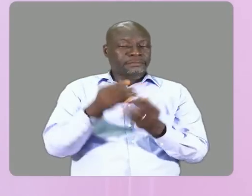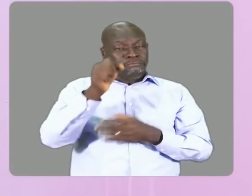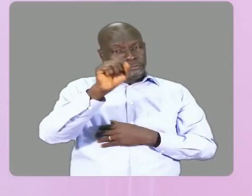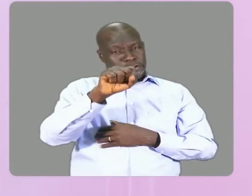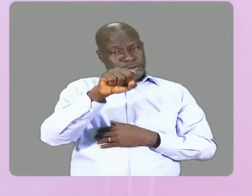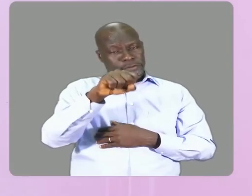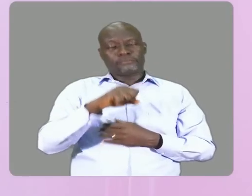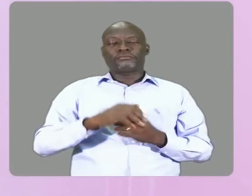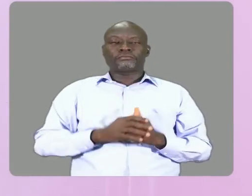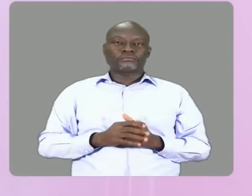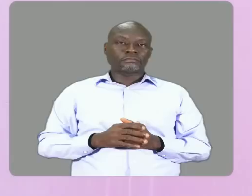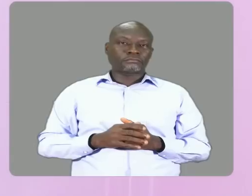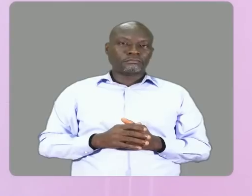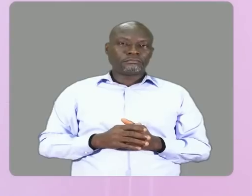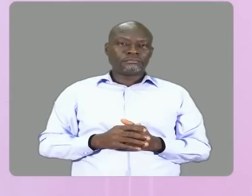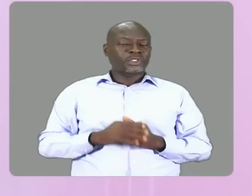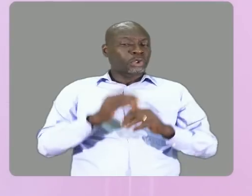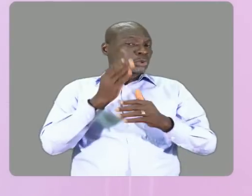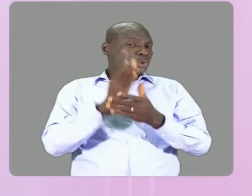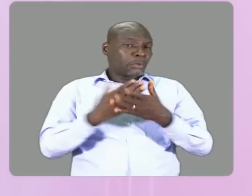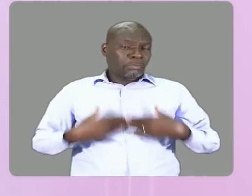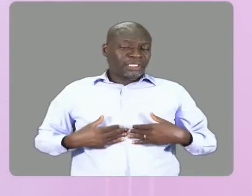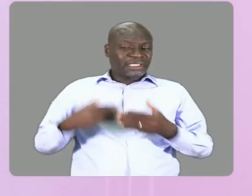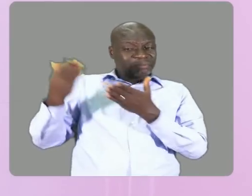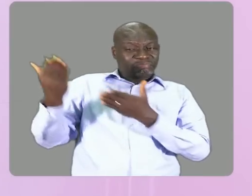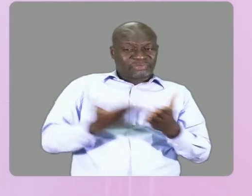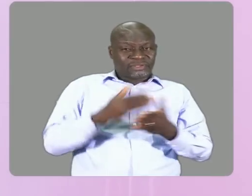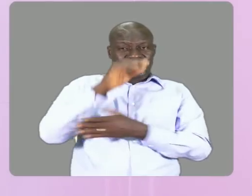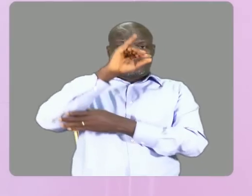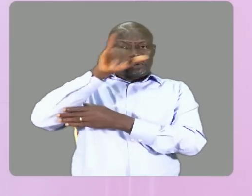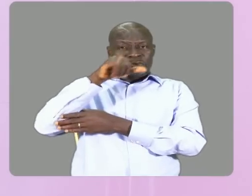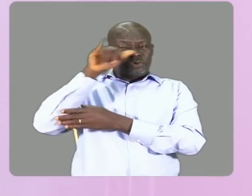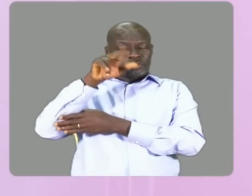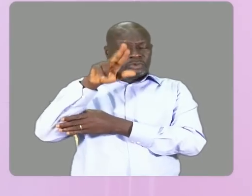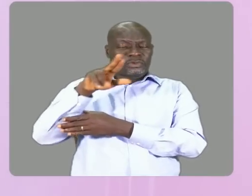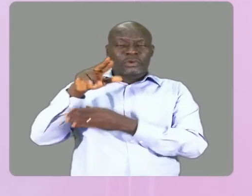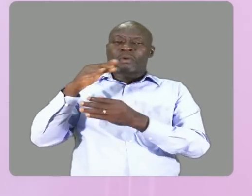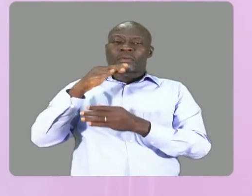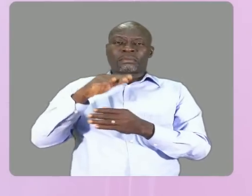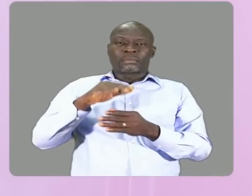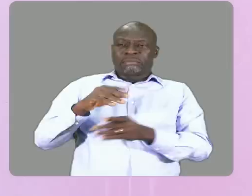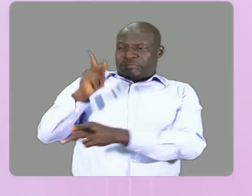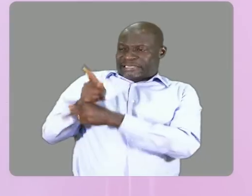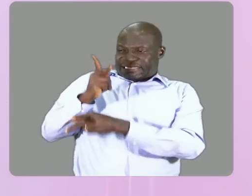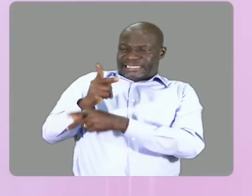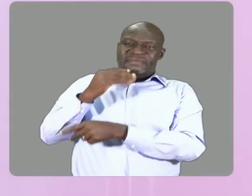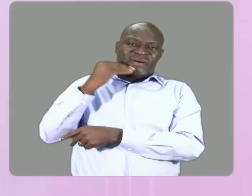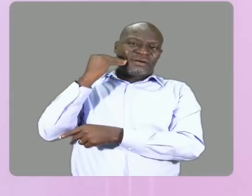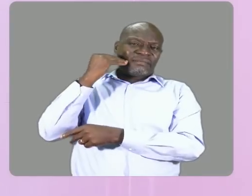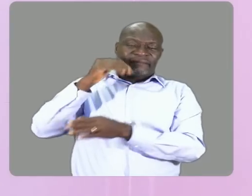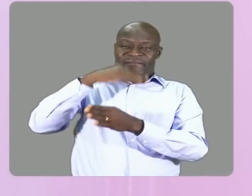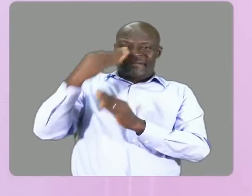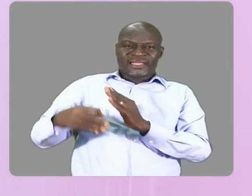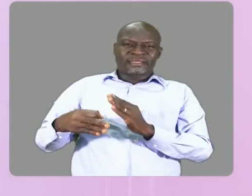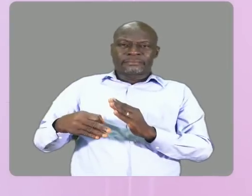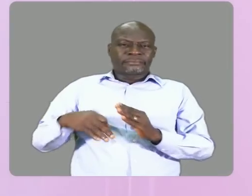abusua no so obi timi kwa ye bosom no ade abesi efie na afa koduro ba bia